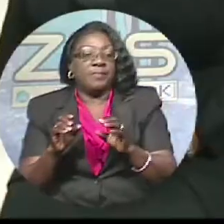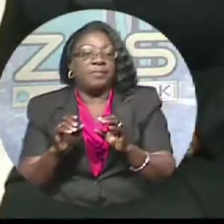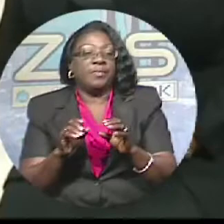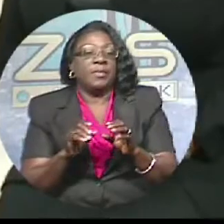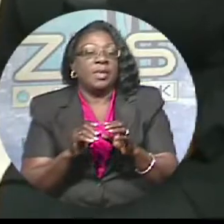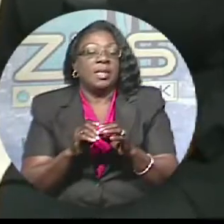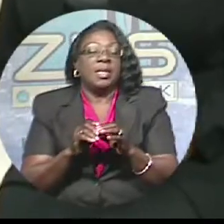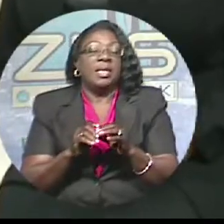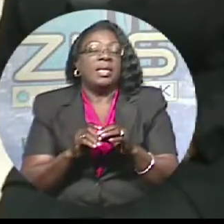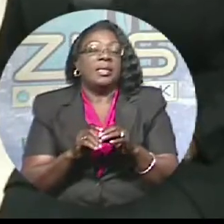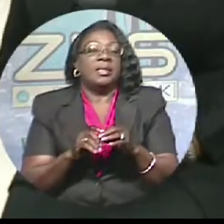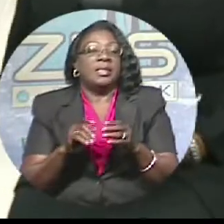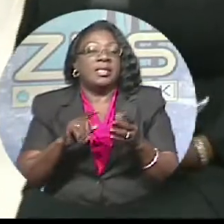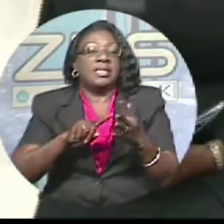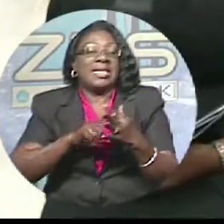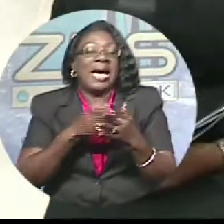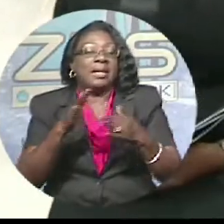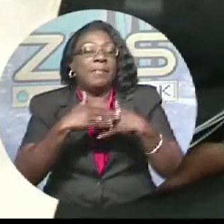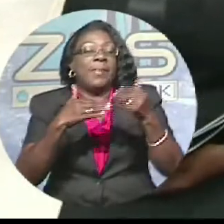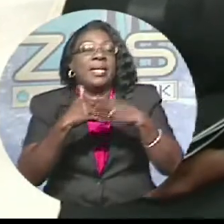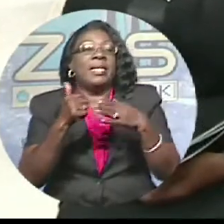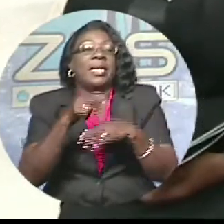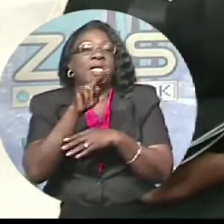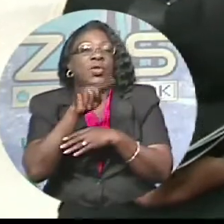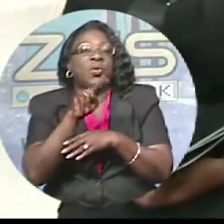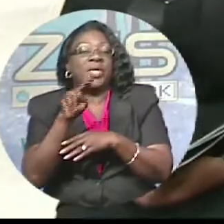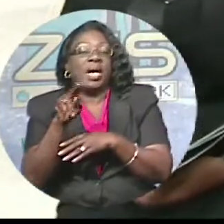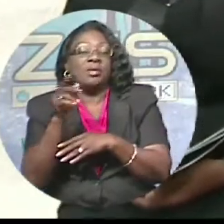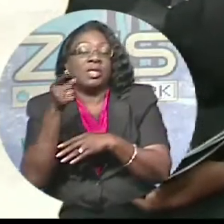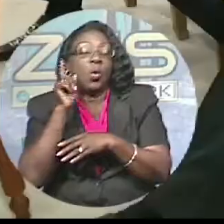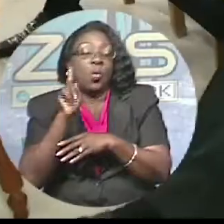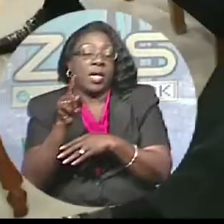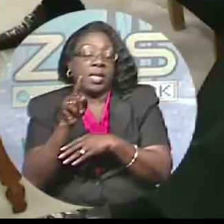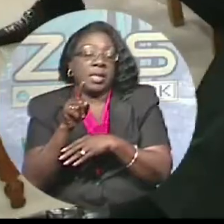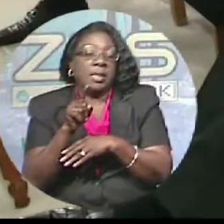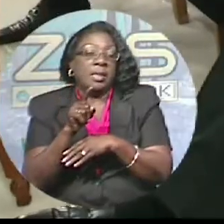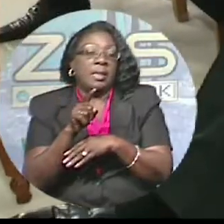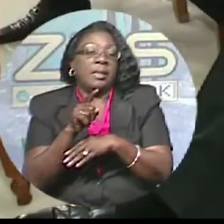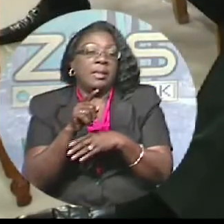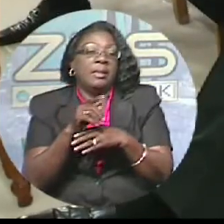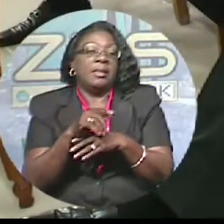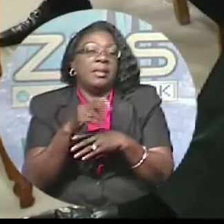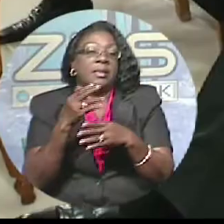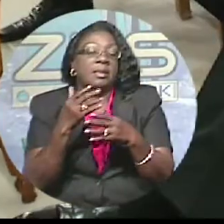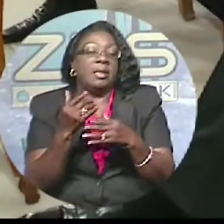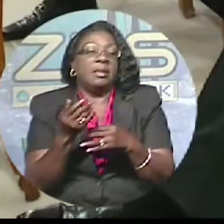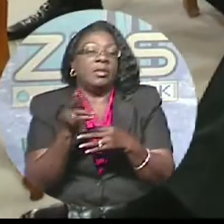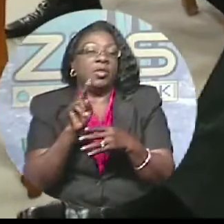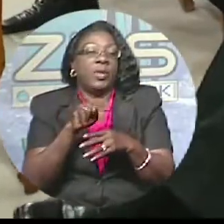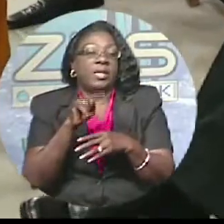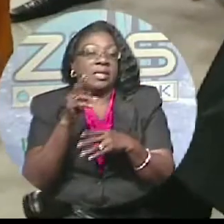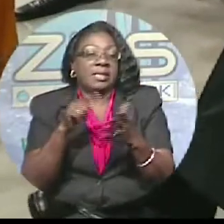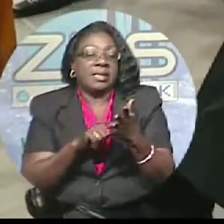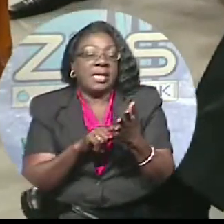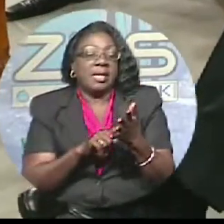in 2001, and the cornerstone was laid in 2009. 2014